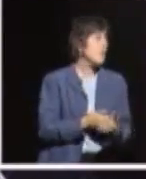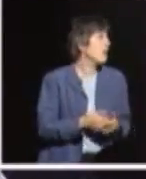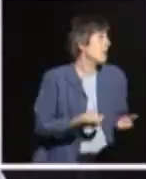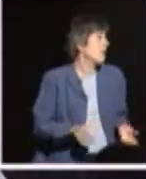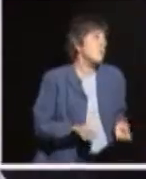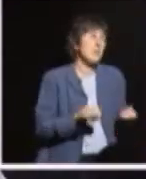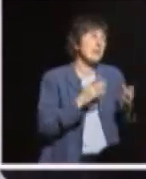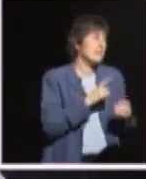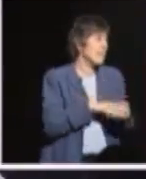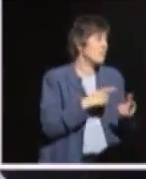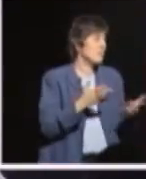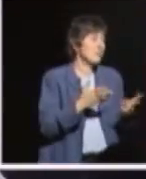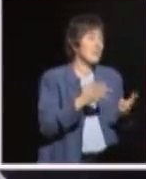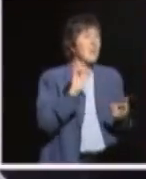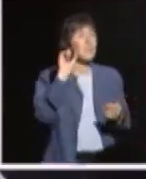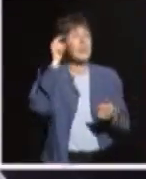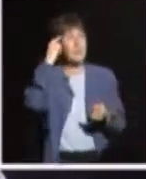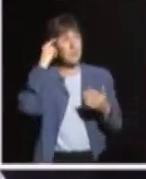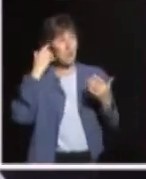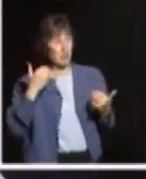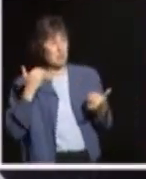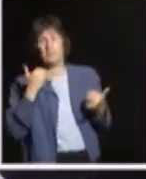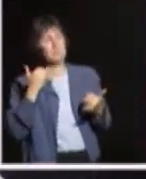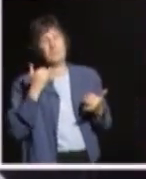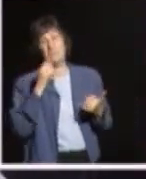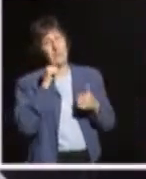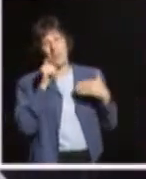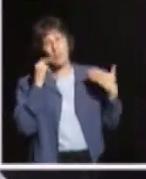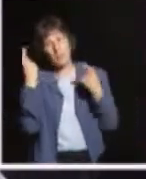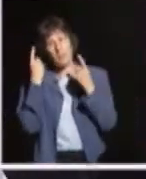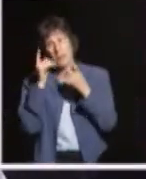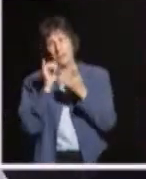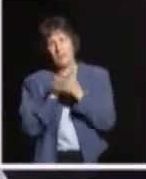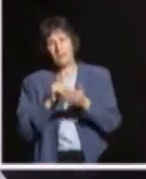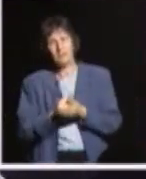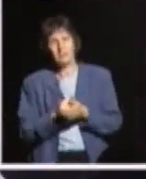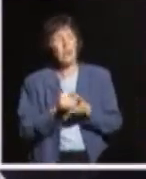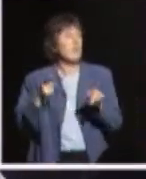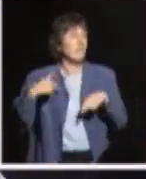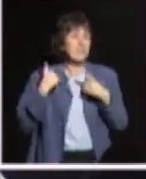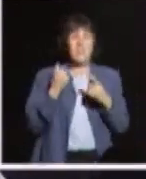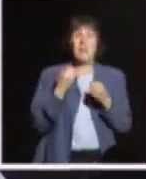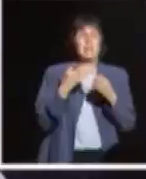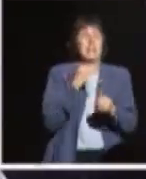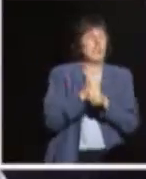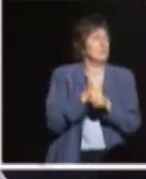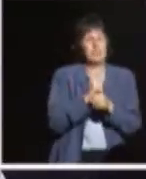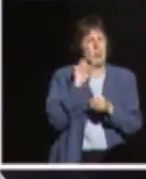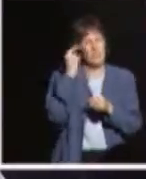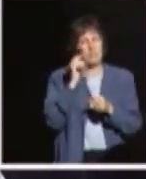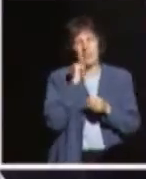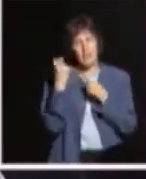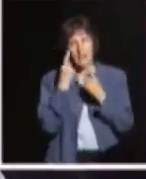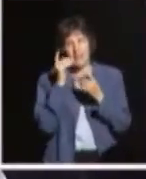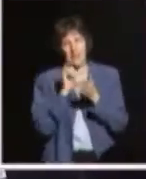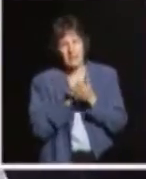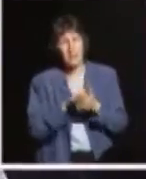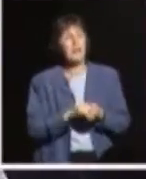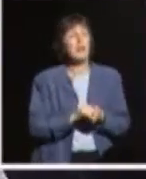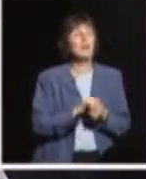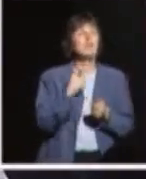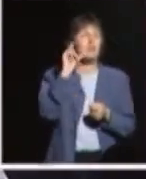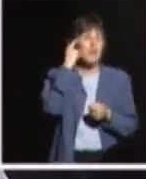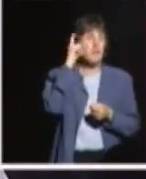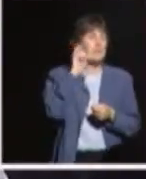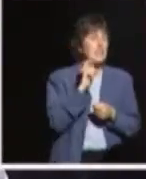many times, that's what this government doesn't do. It hasn't done it for many years, and we need to get this government in the mode that says that's